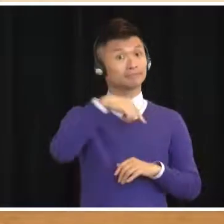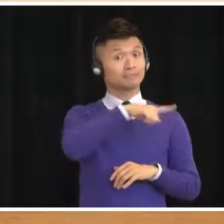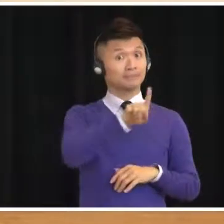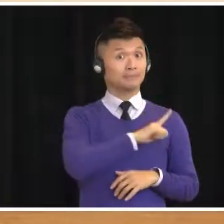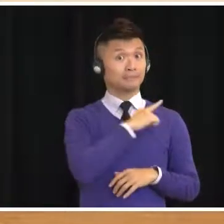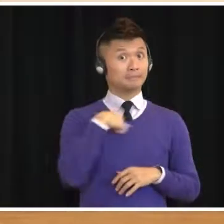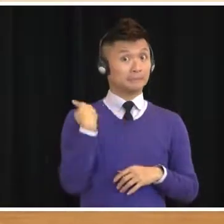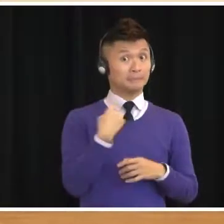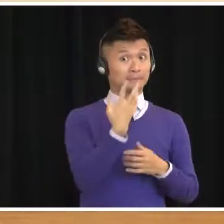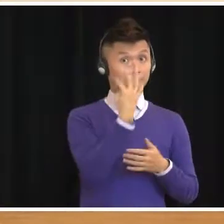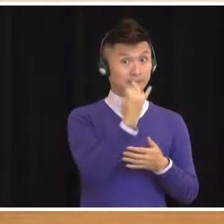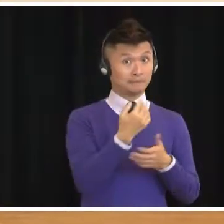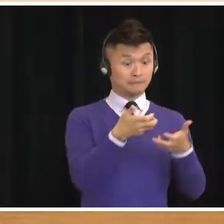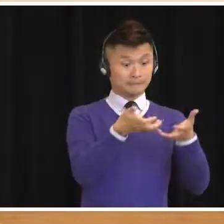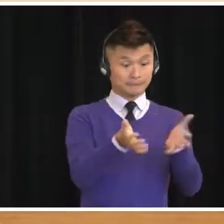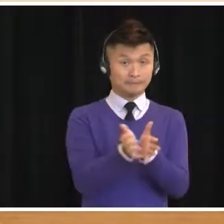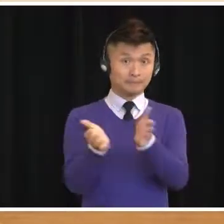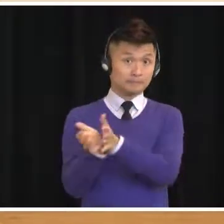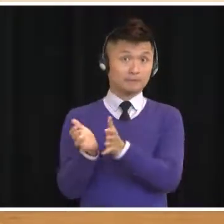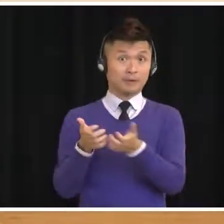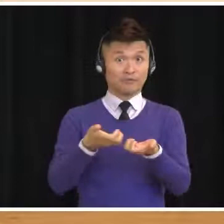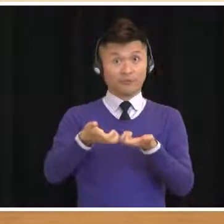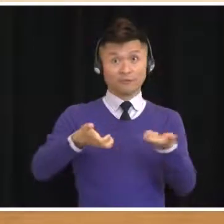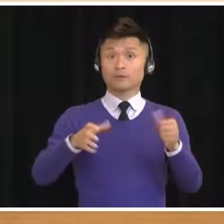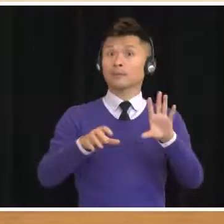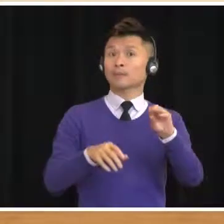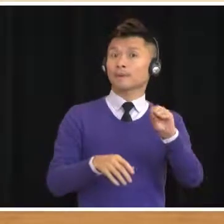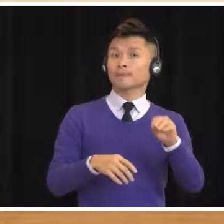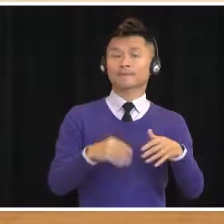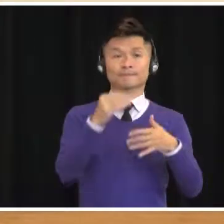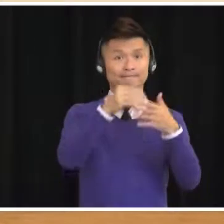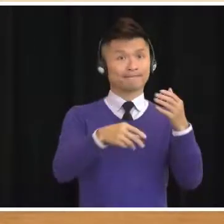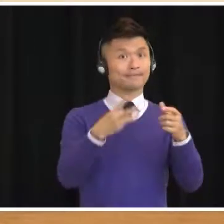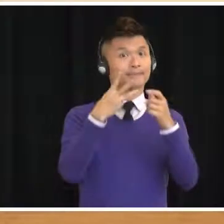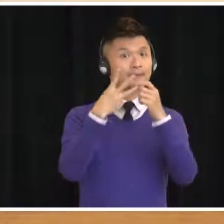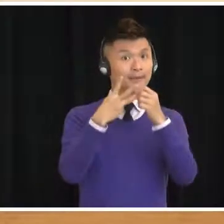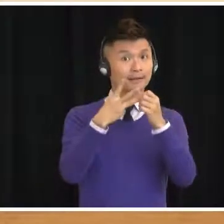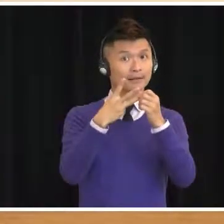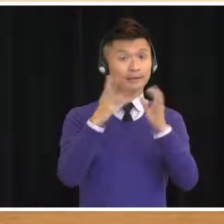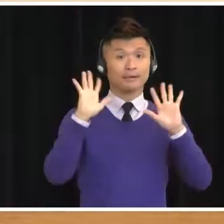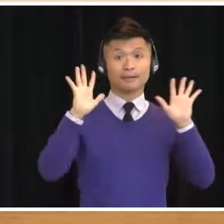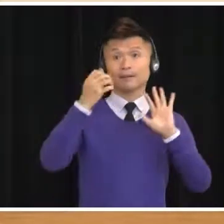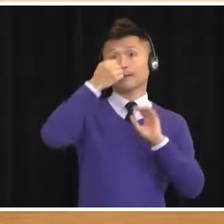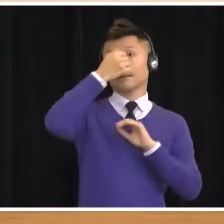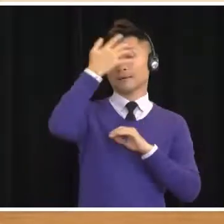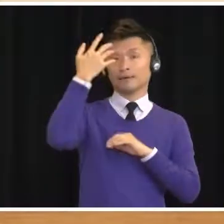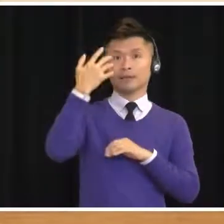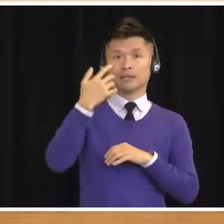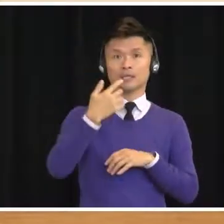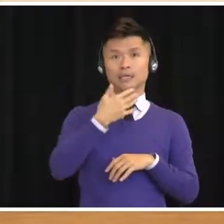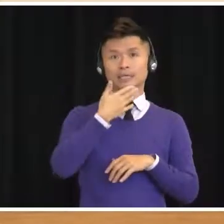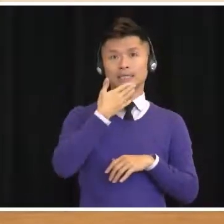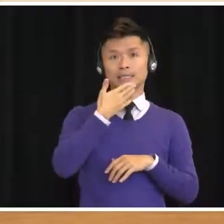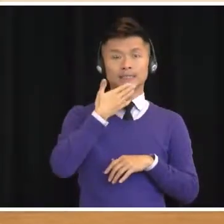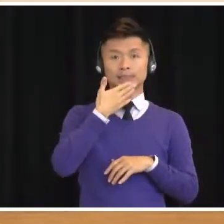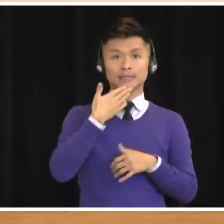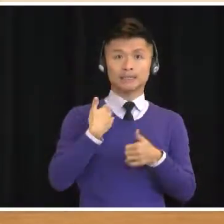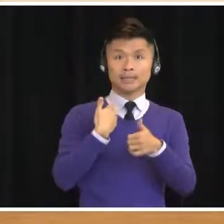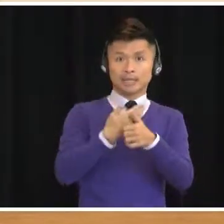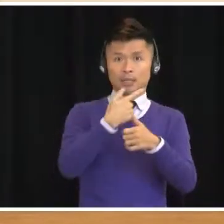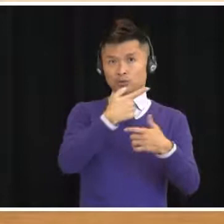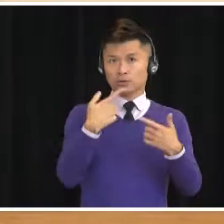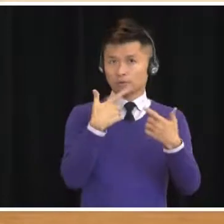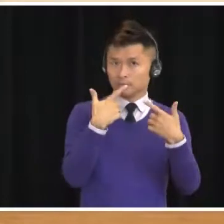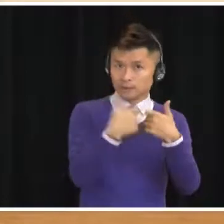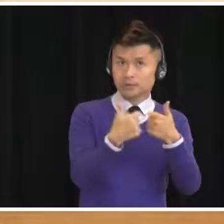In terms of Article 3, we received information that Article 3 is in many parts of legislation, which